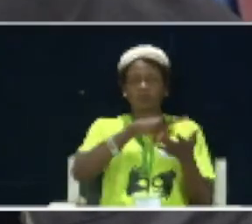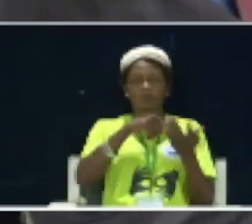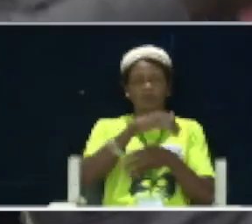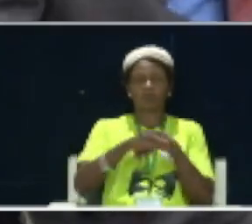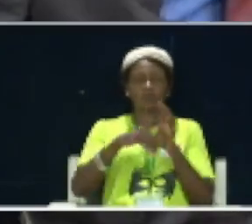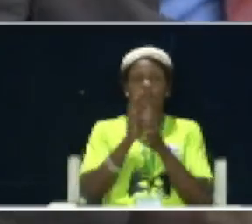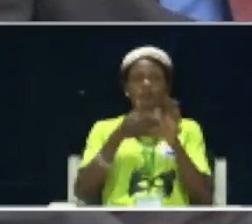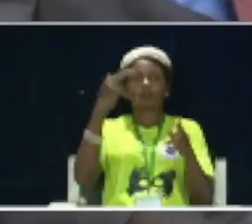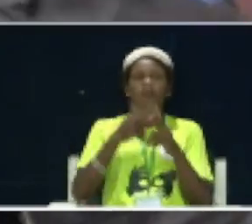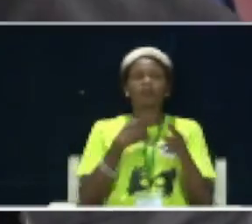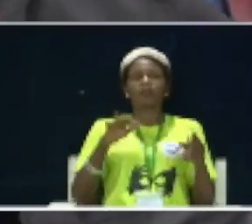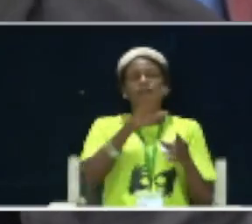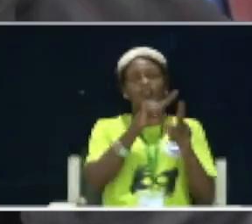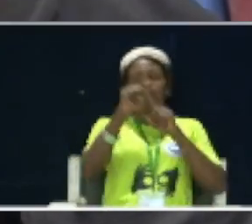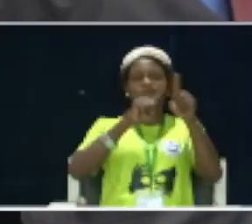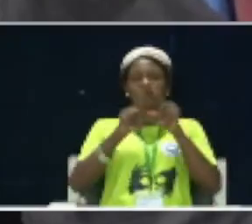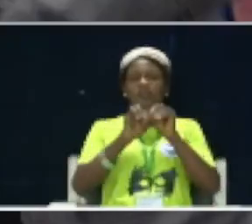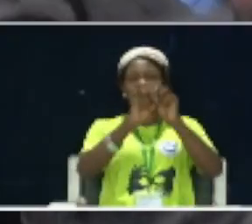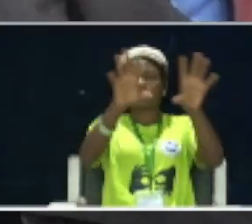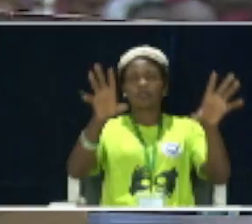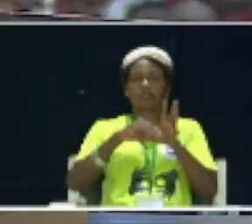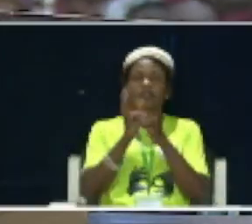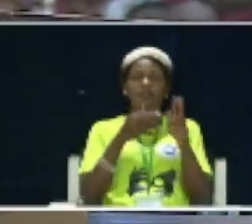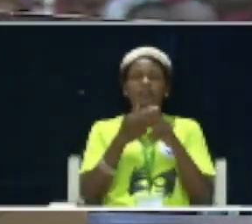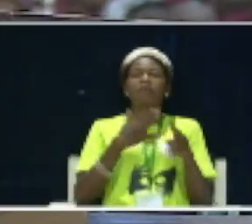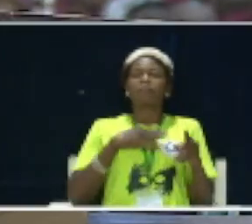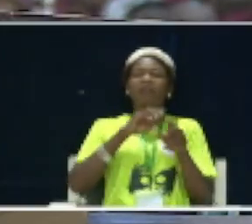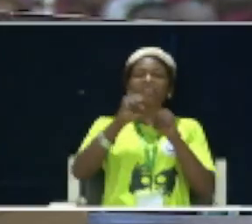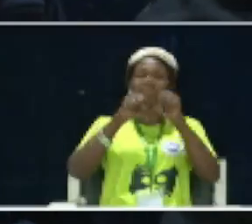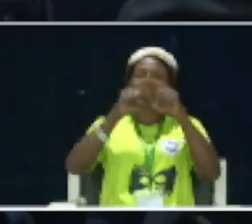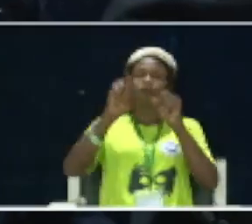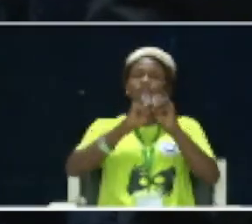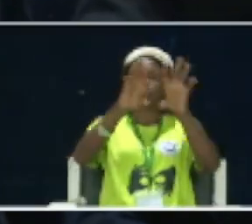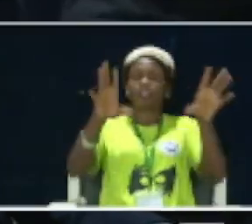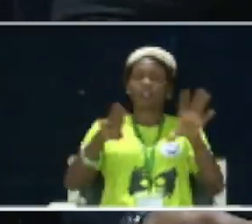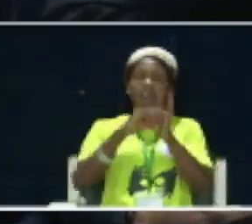your star will shine. Say, I will shine.